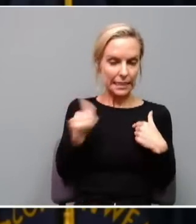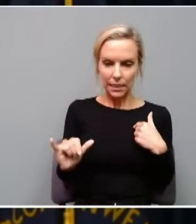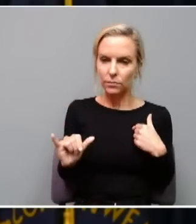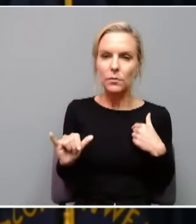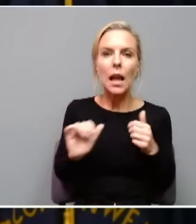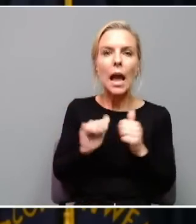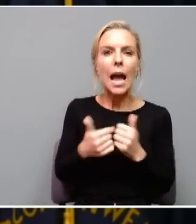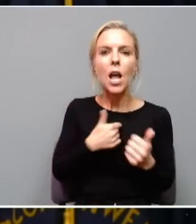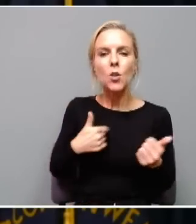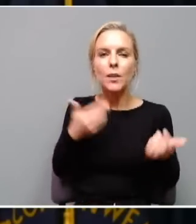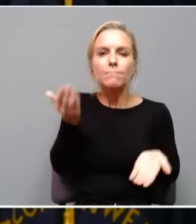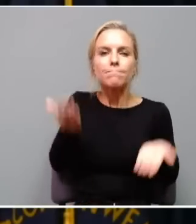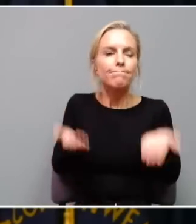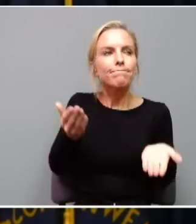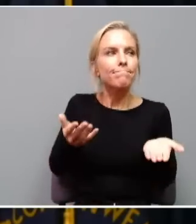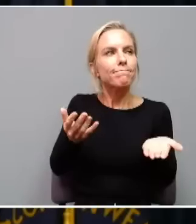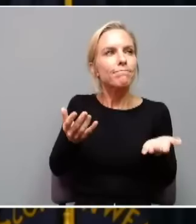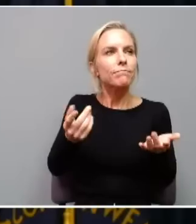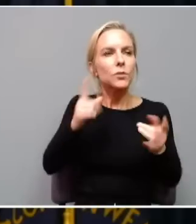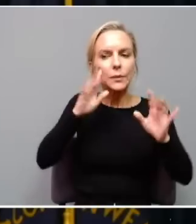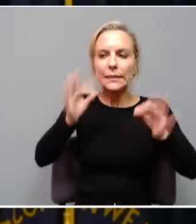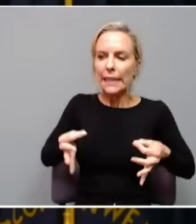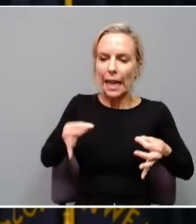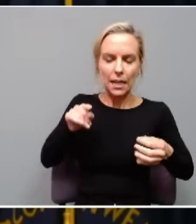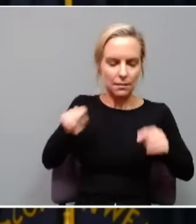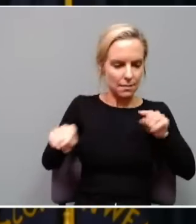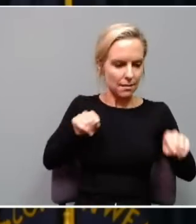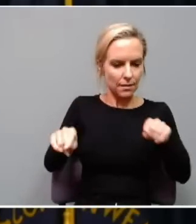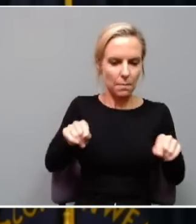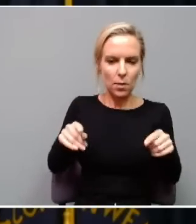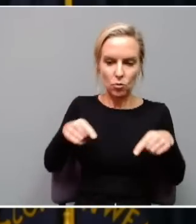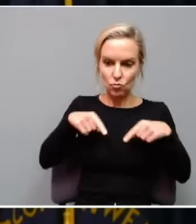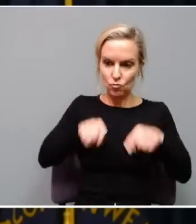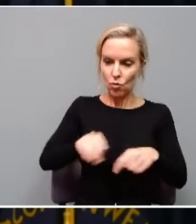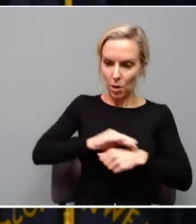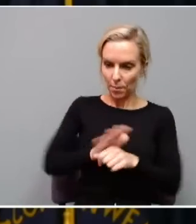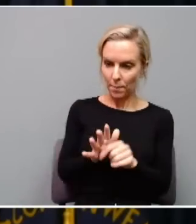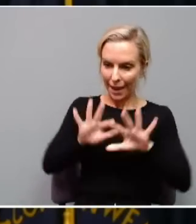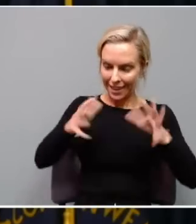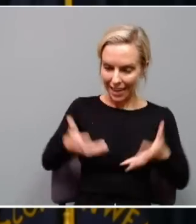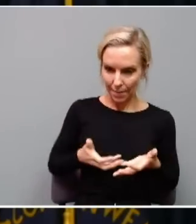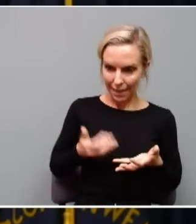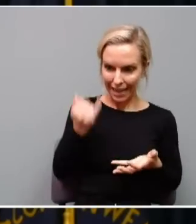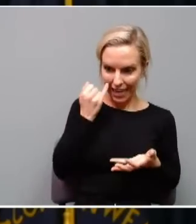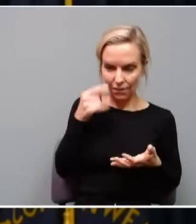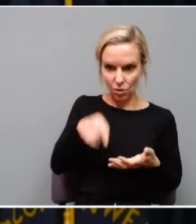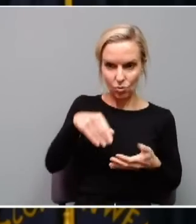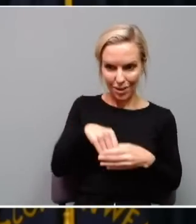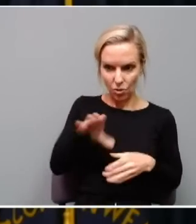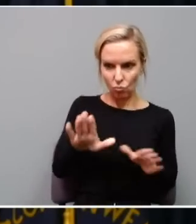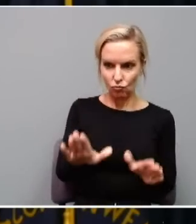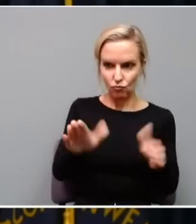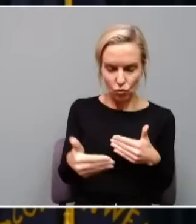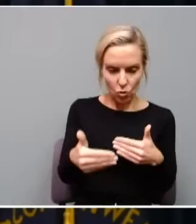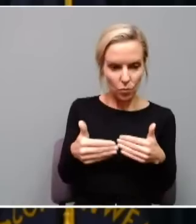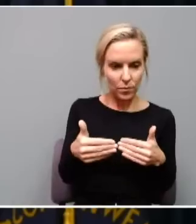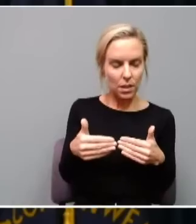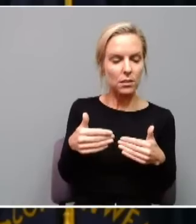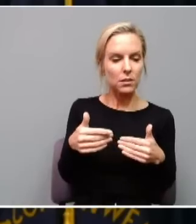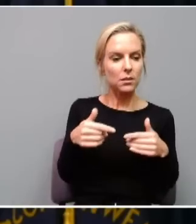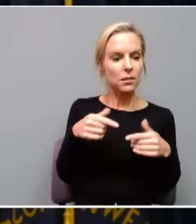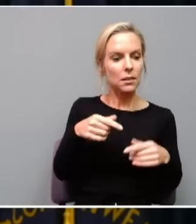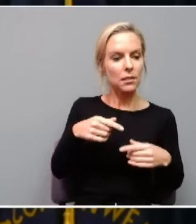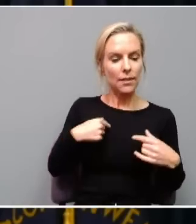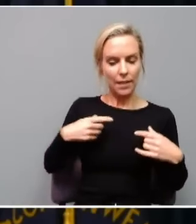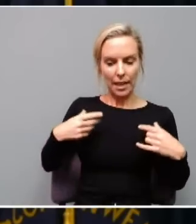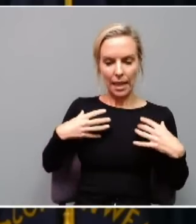weigh what it's like in a pandemic right now if you're in a room with a healthcare professional